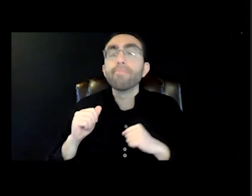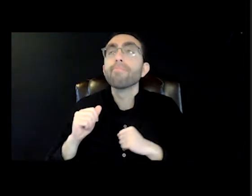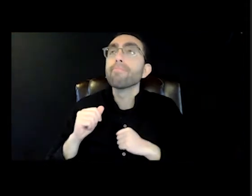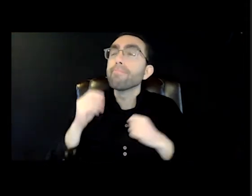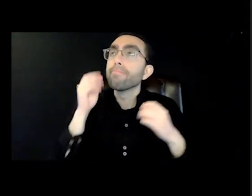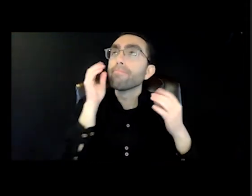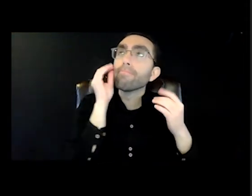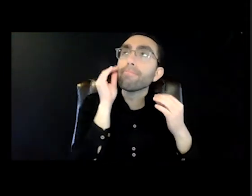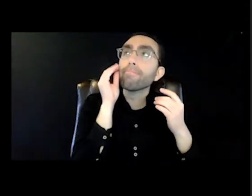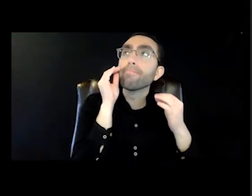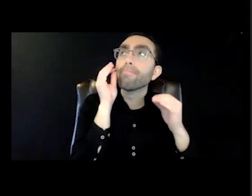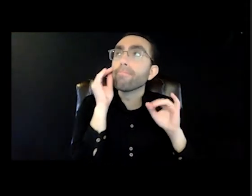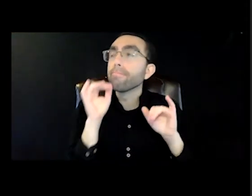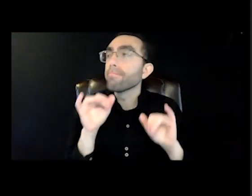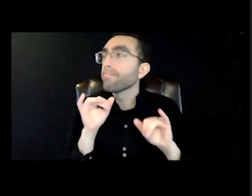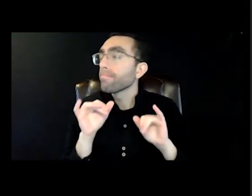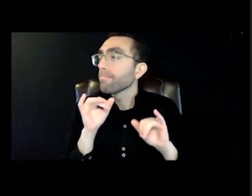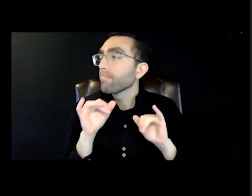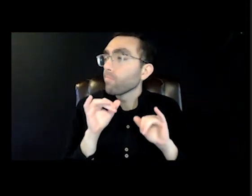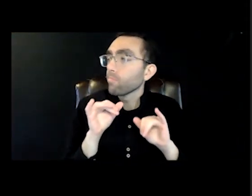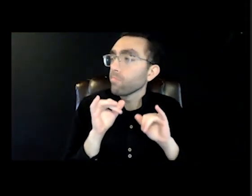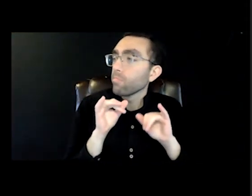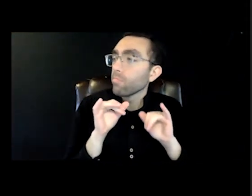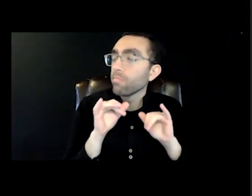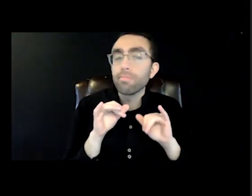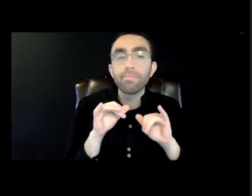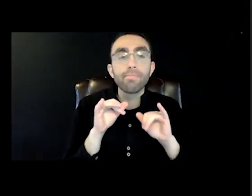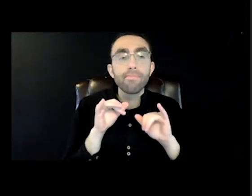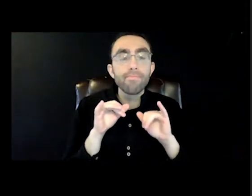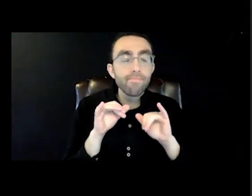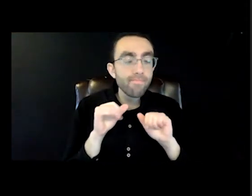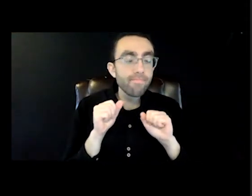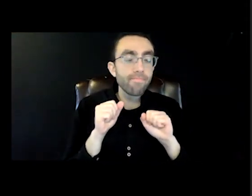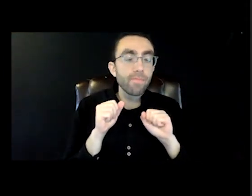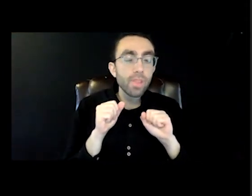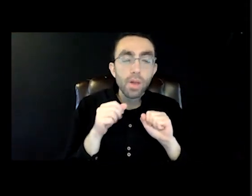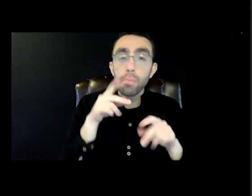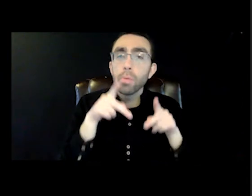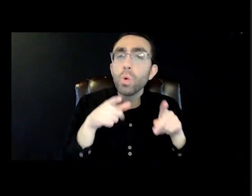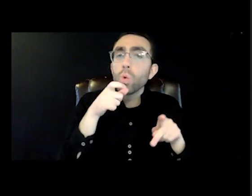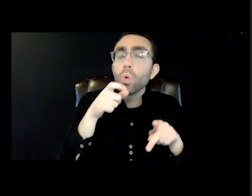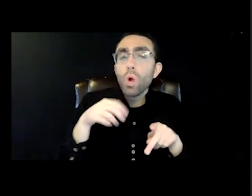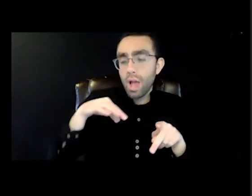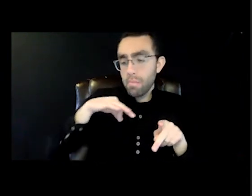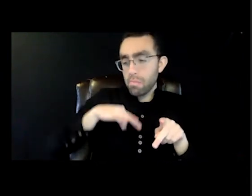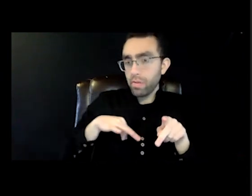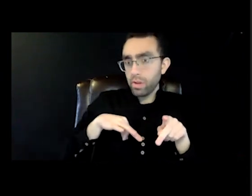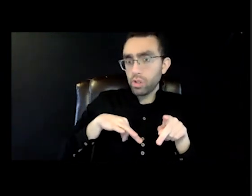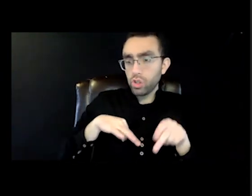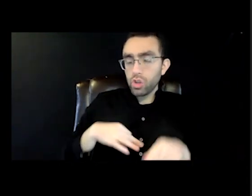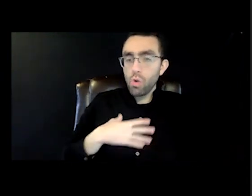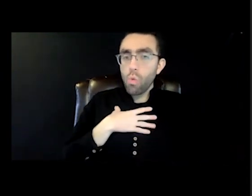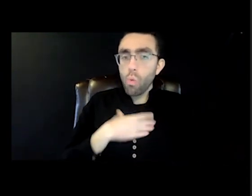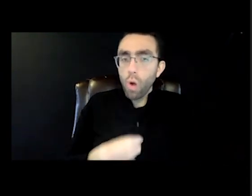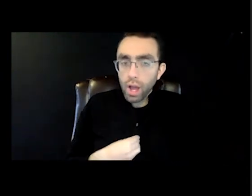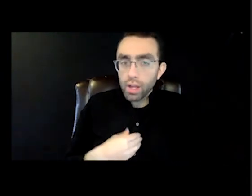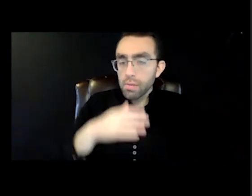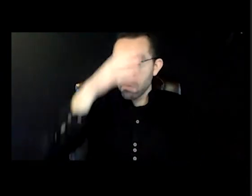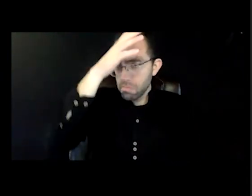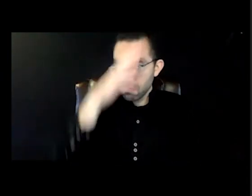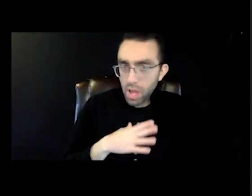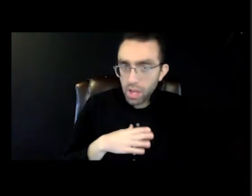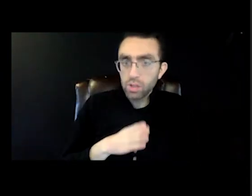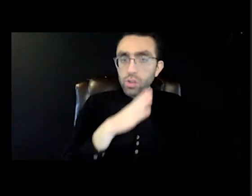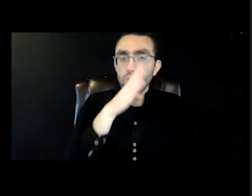I think this is particularly a really important practice for people of privilege, white people, men, straight folks. There